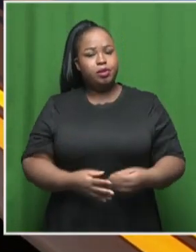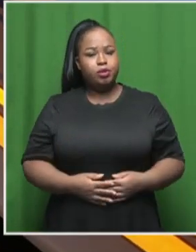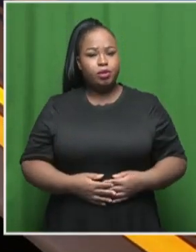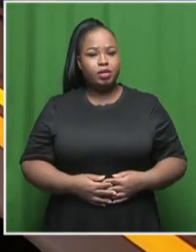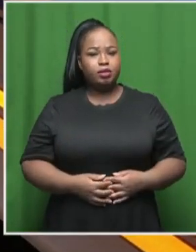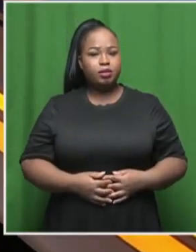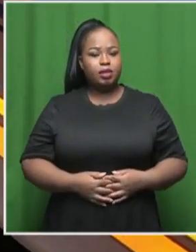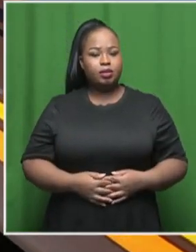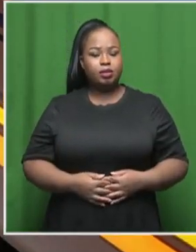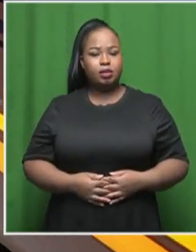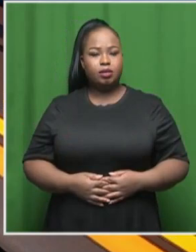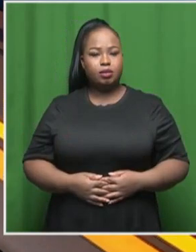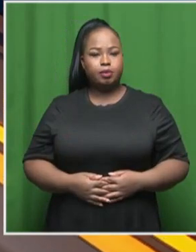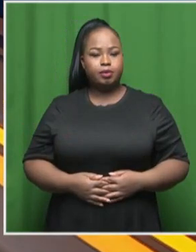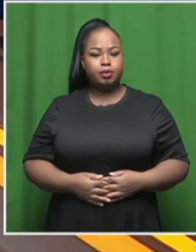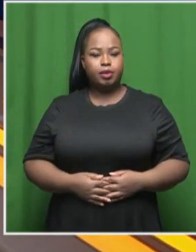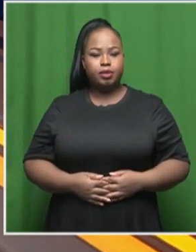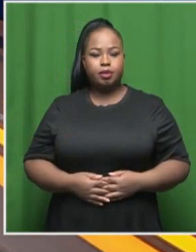study?